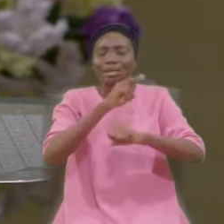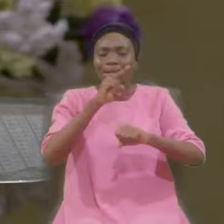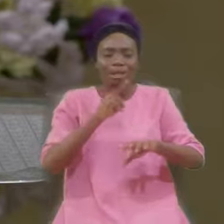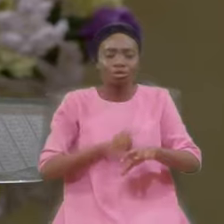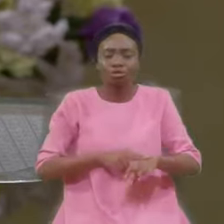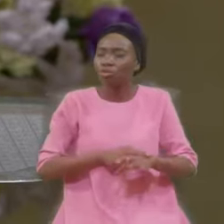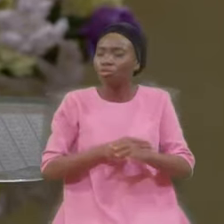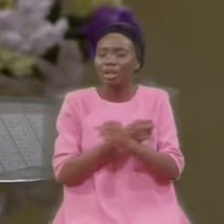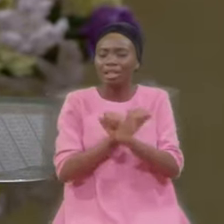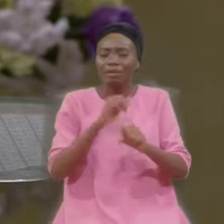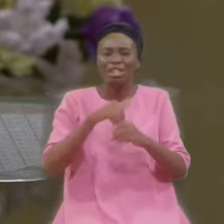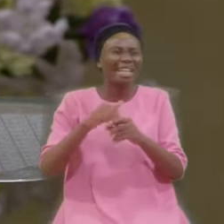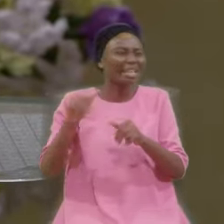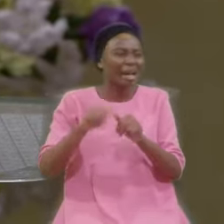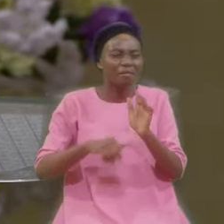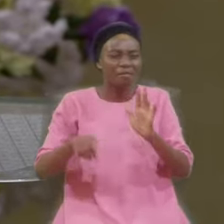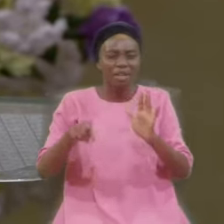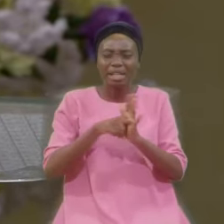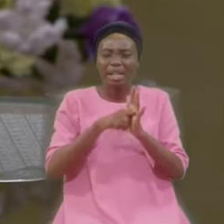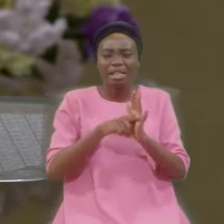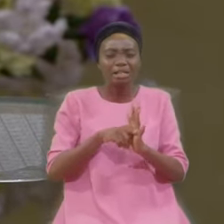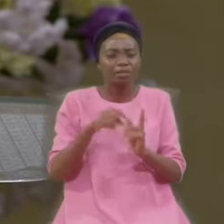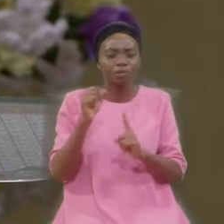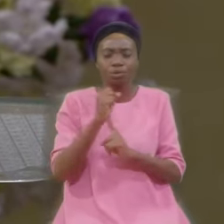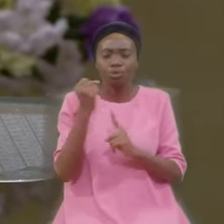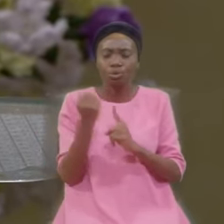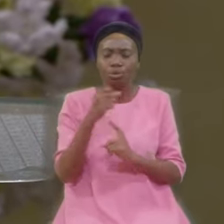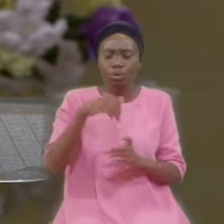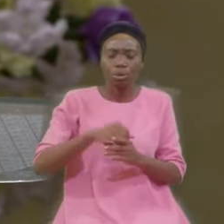in every negative situation in our life.